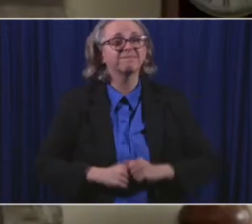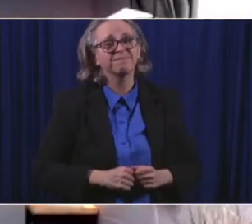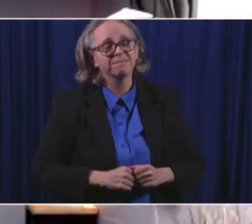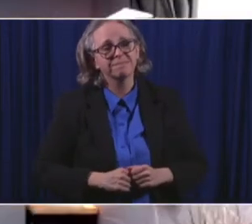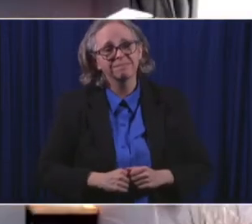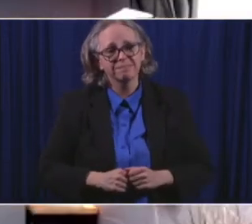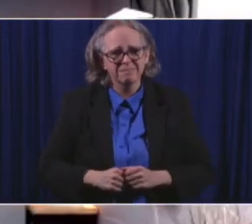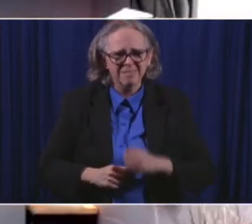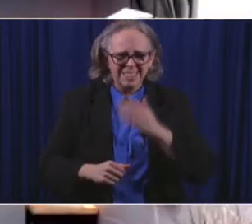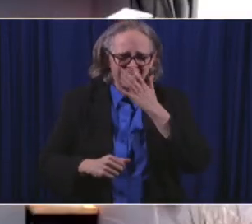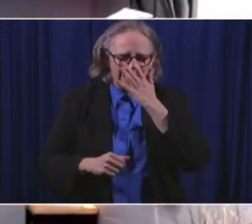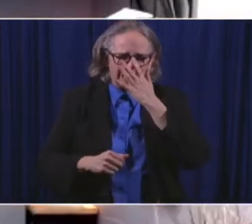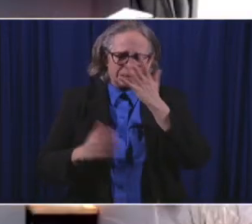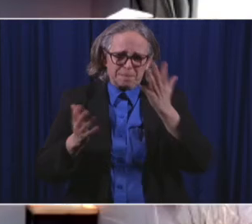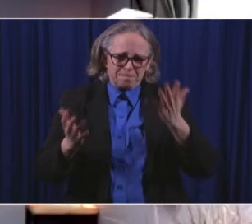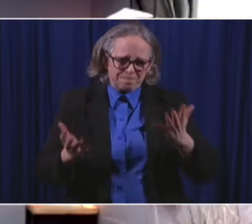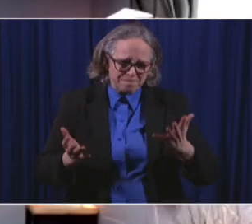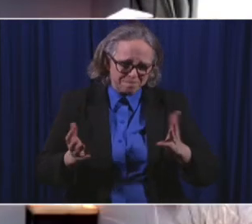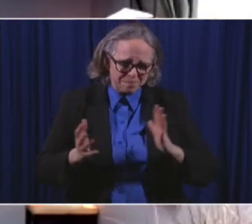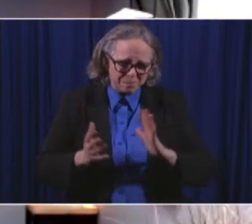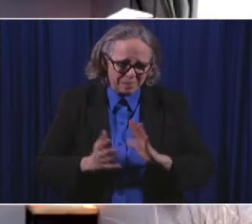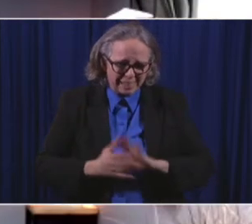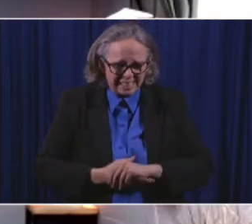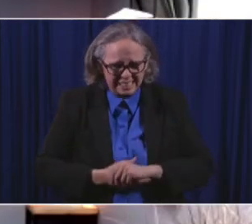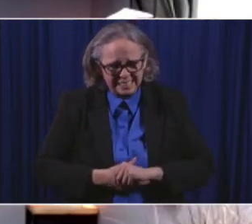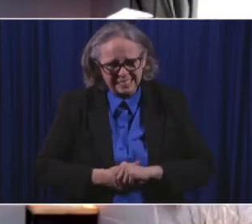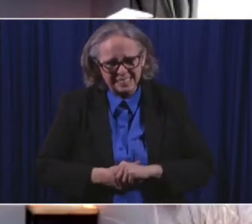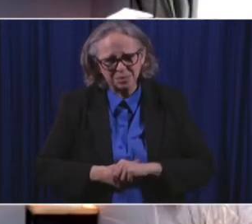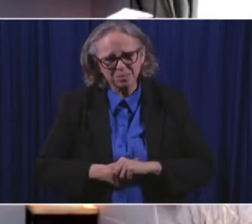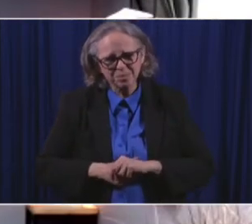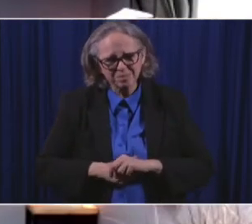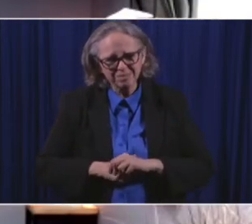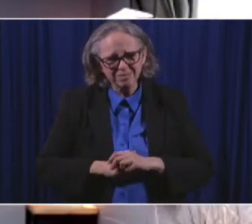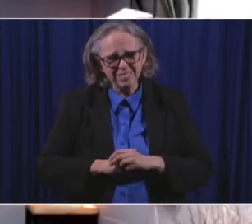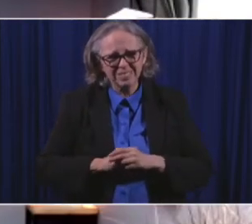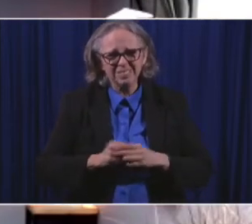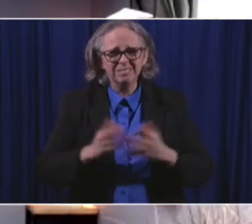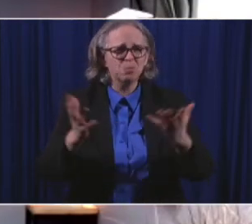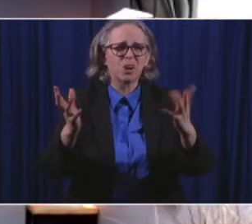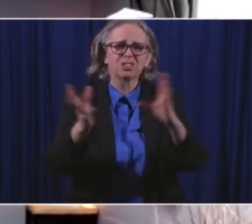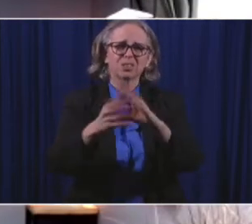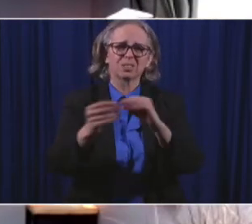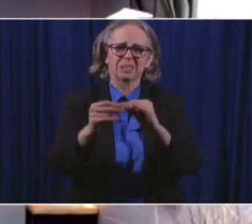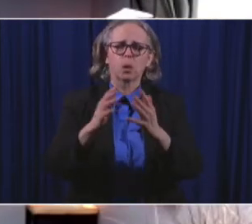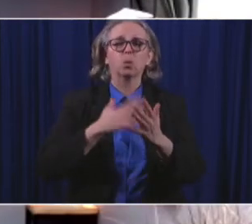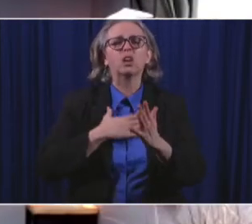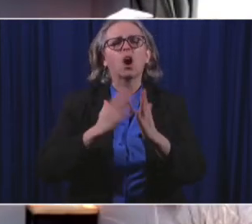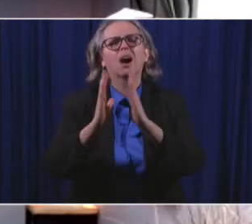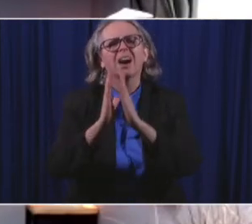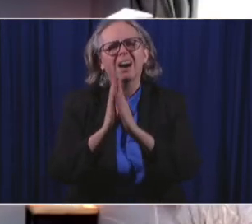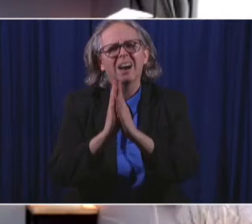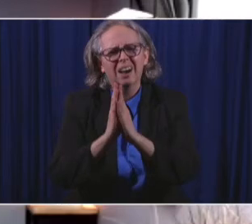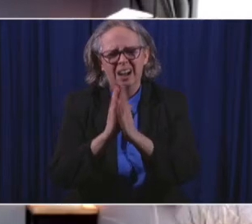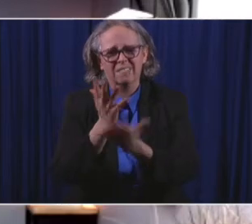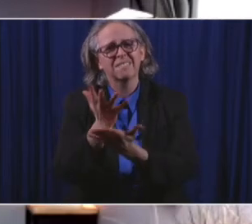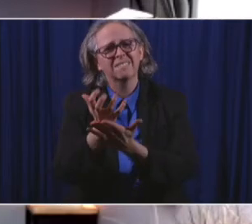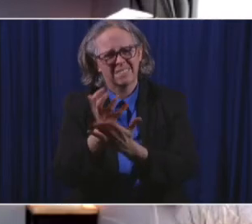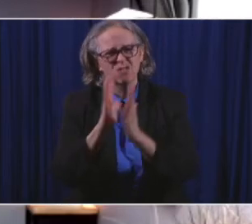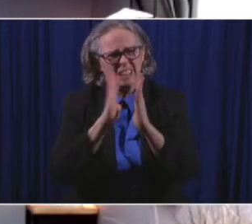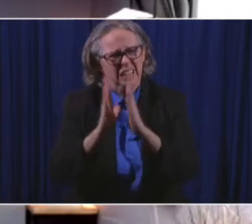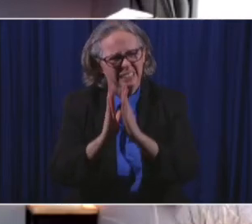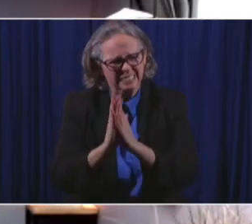appreciate it. I just want to say, this is our plea for help. We need everybody to do their